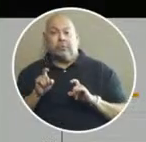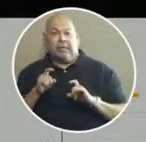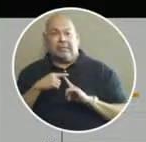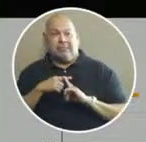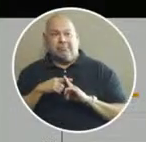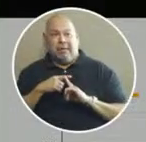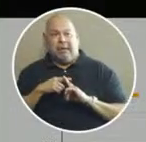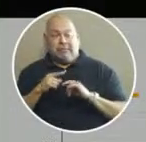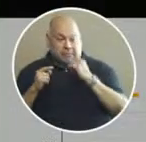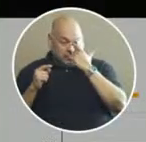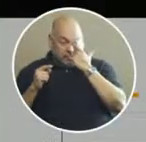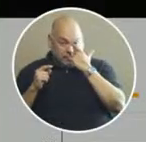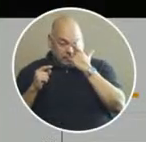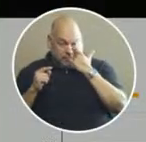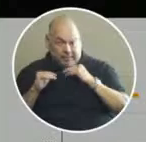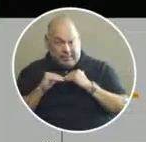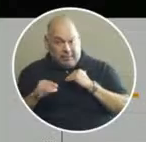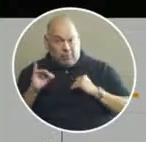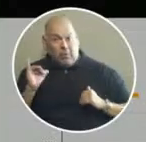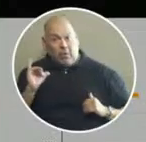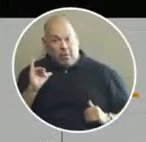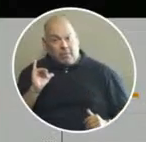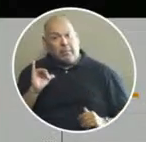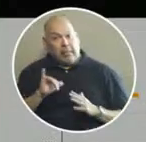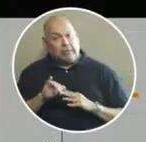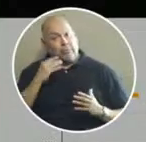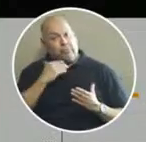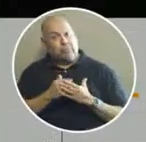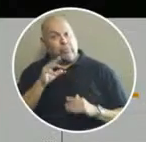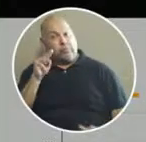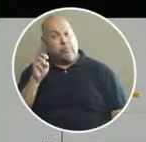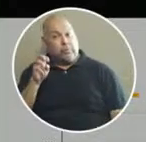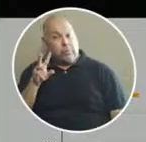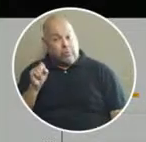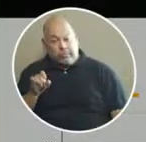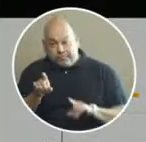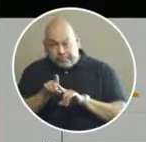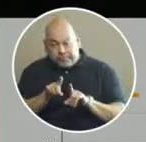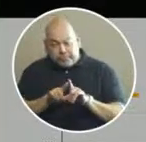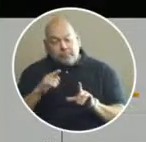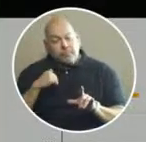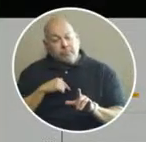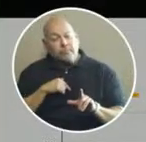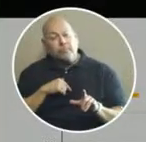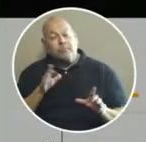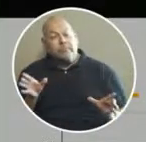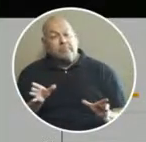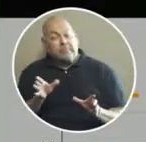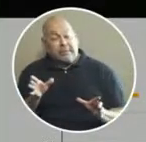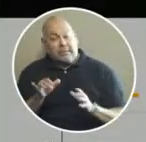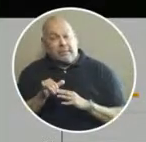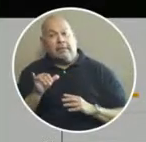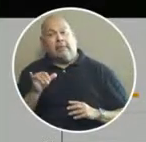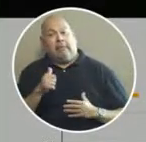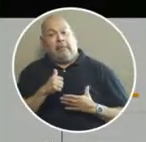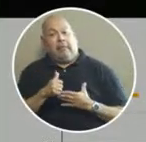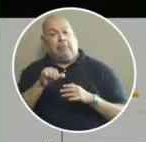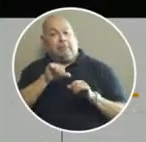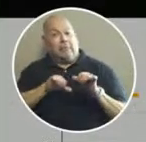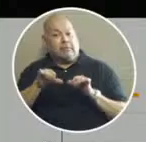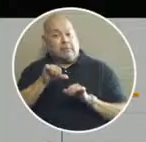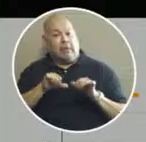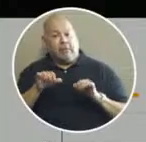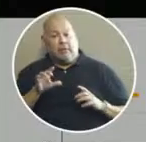that have been stable. That is encouraging data, and we need to continue, everybody, to help each